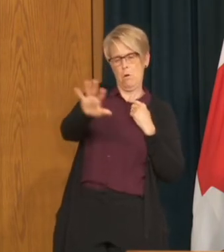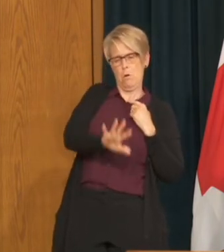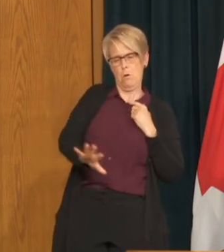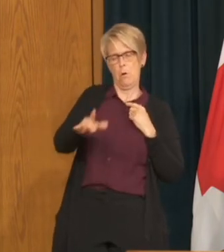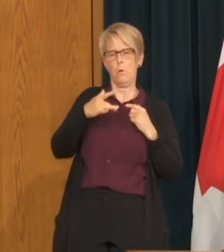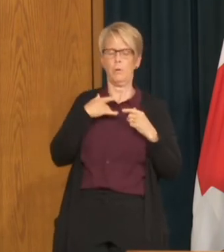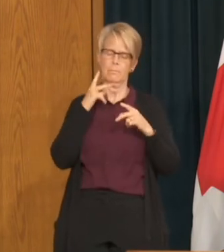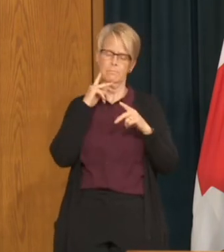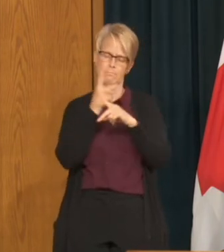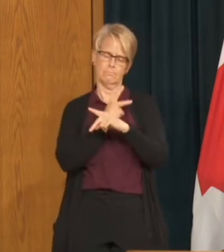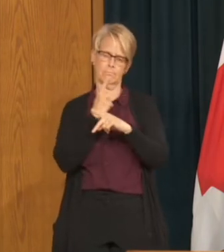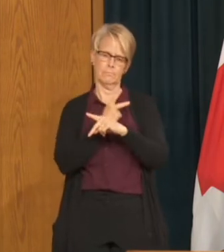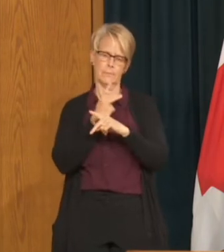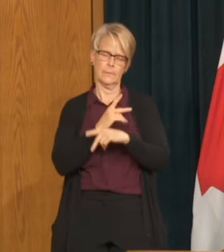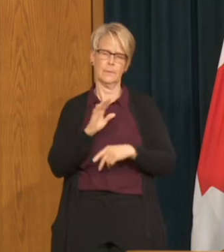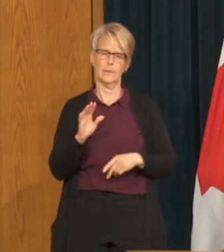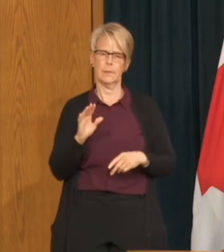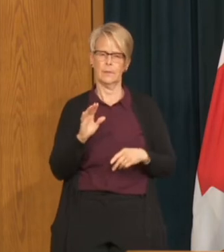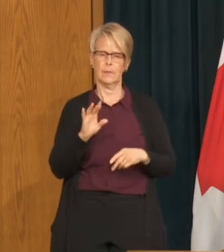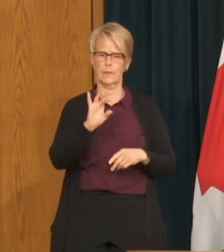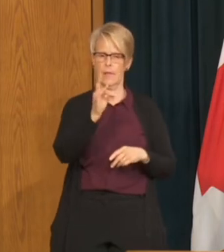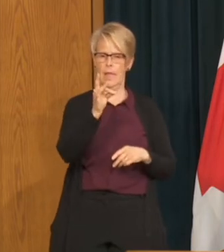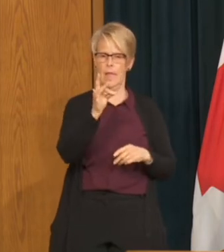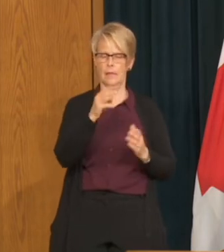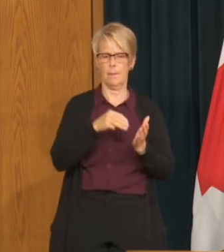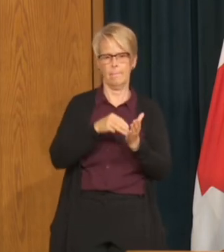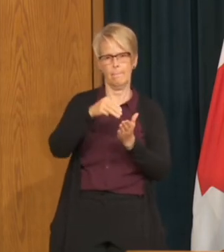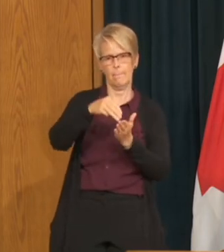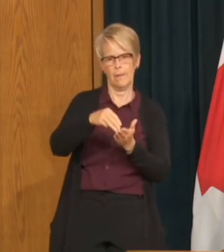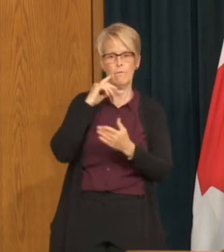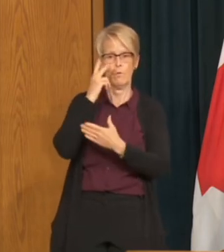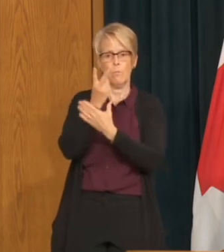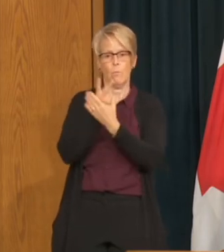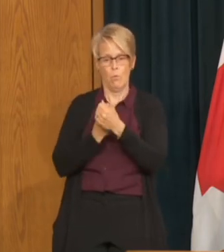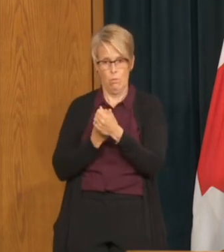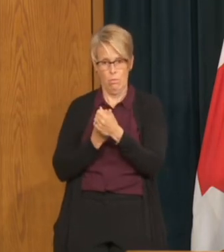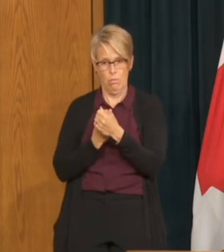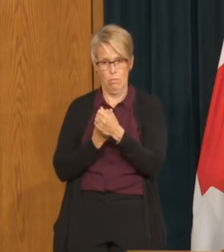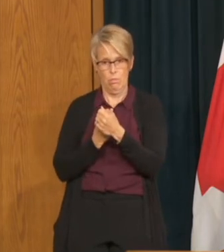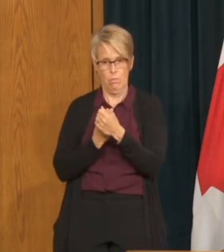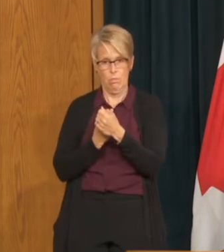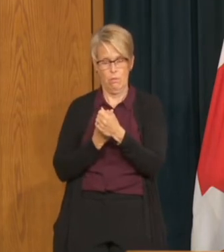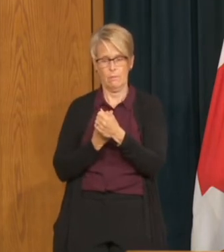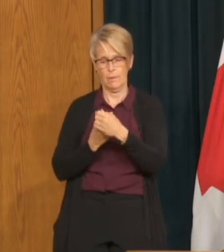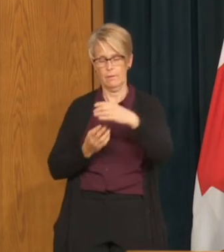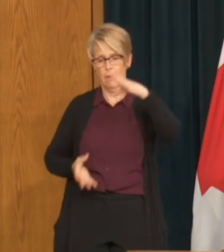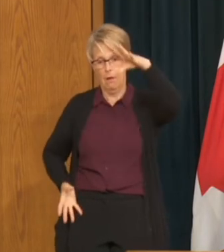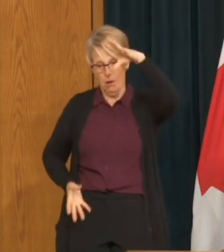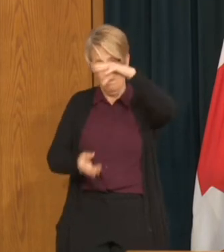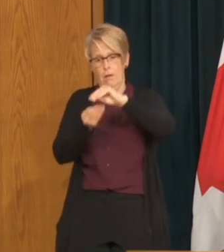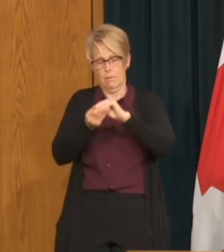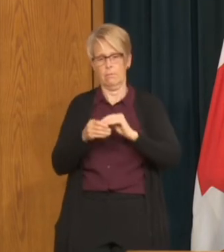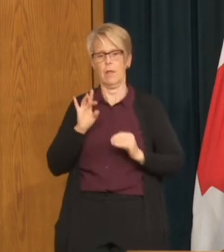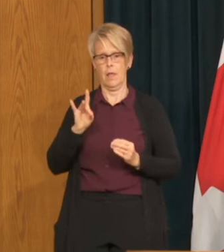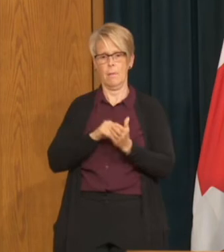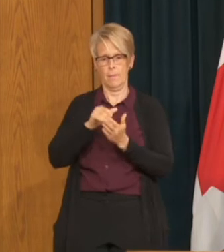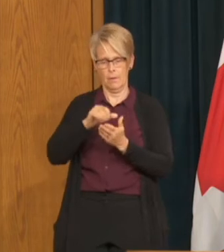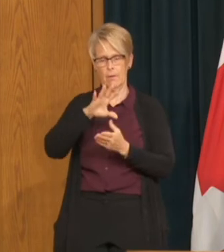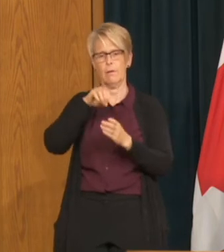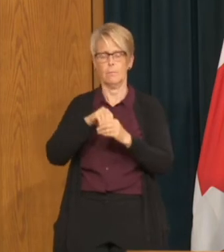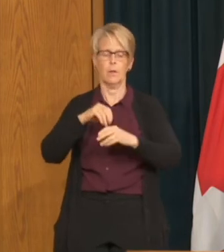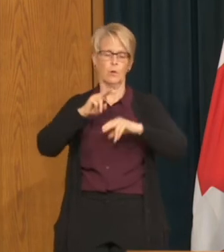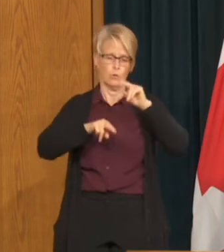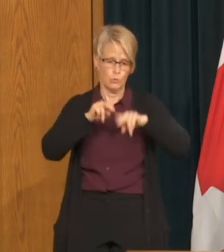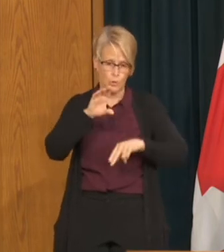now we estimate that it's going to be in the range of around $8 million for both facilities together, which would include all